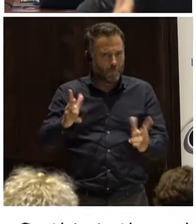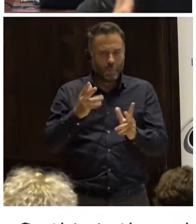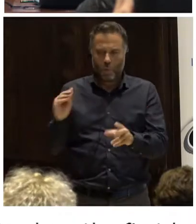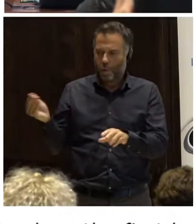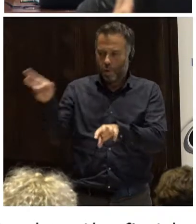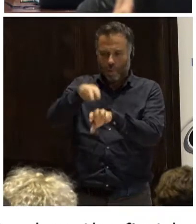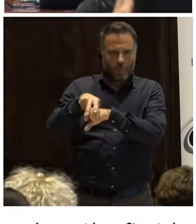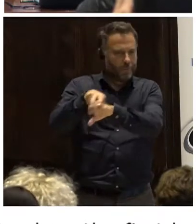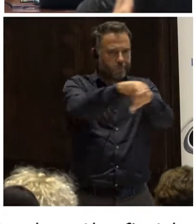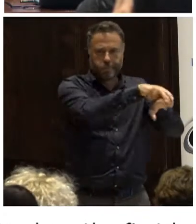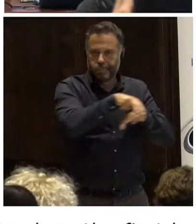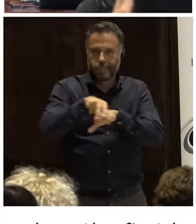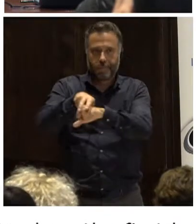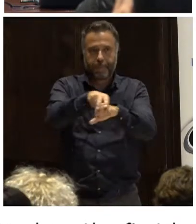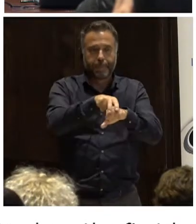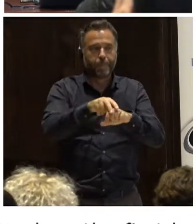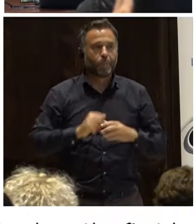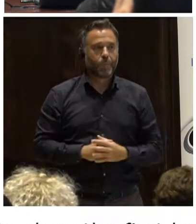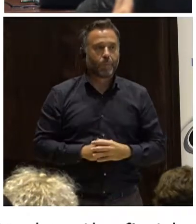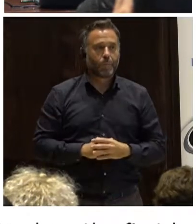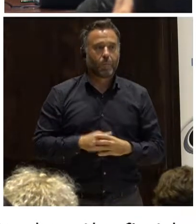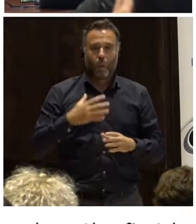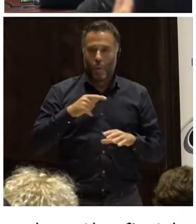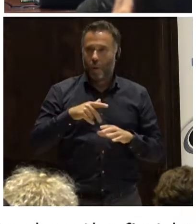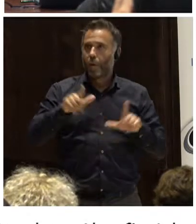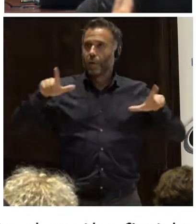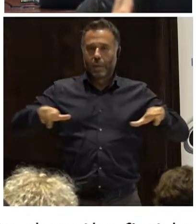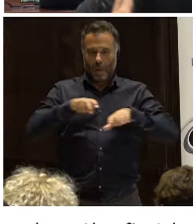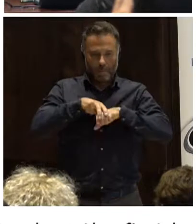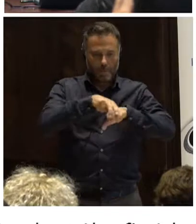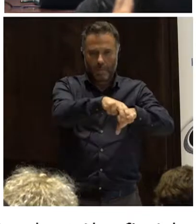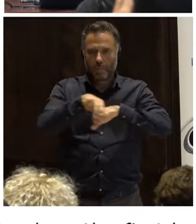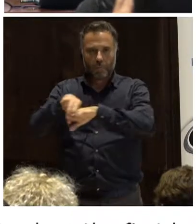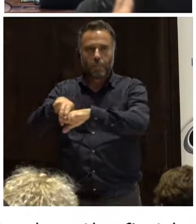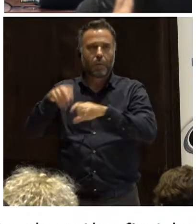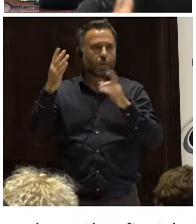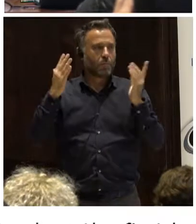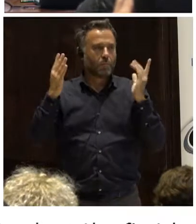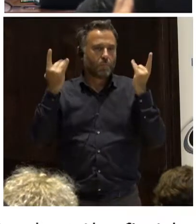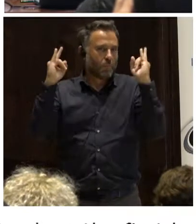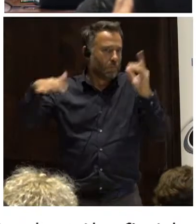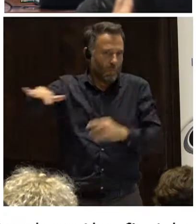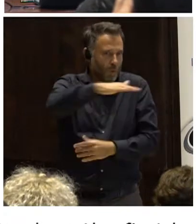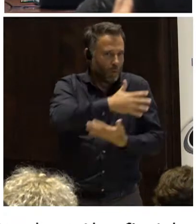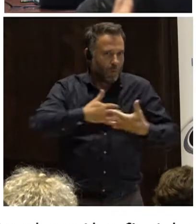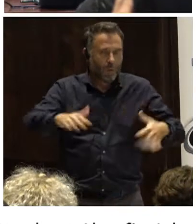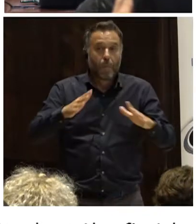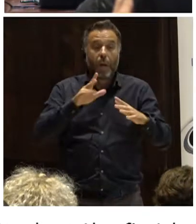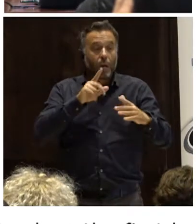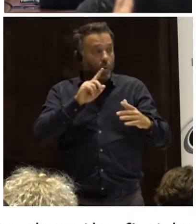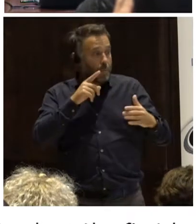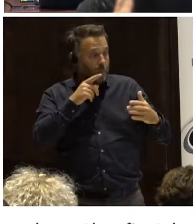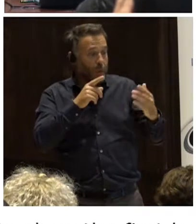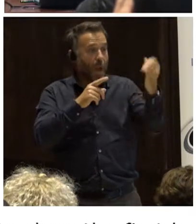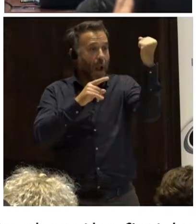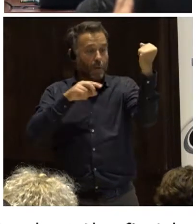physical environment. When it counts an obstacle, it stops. It gives an indication, visual indication and